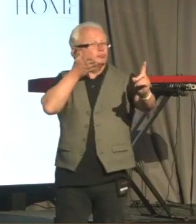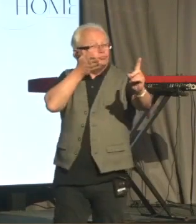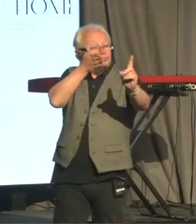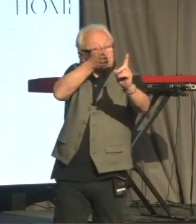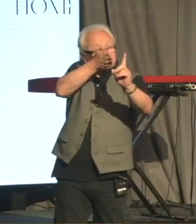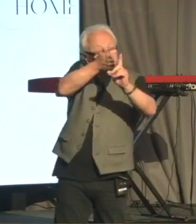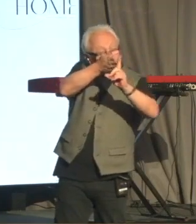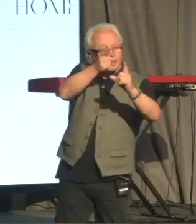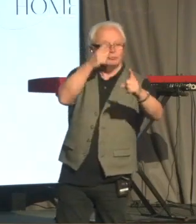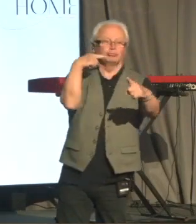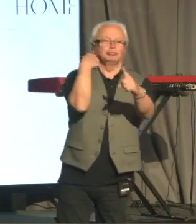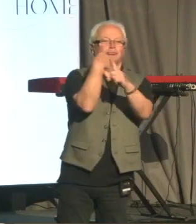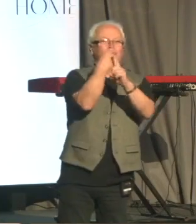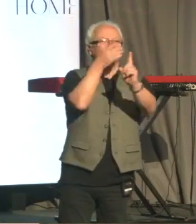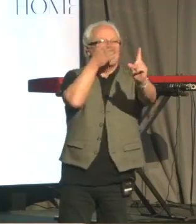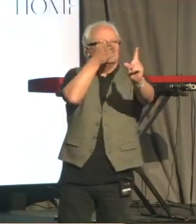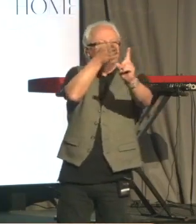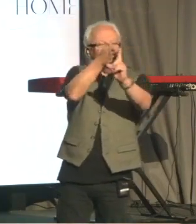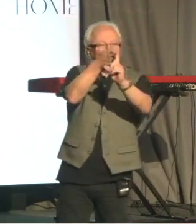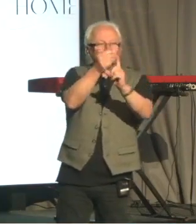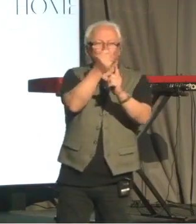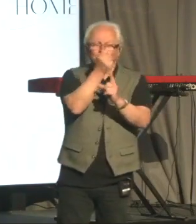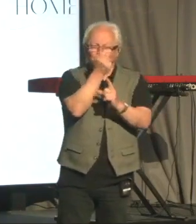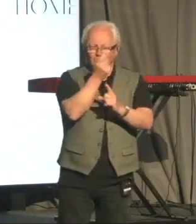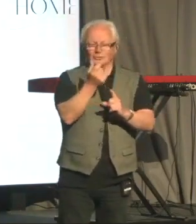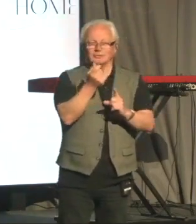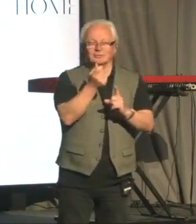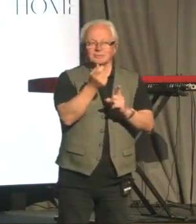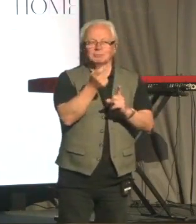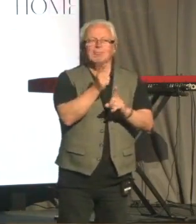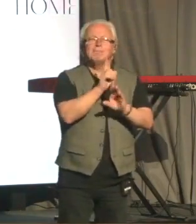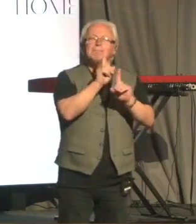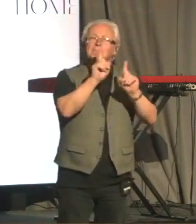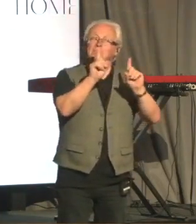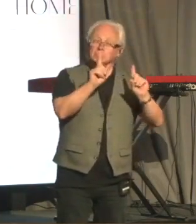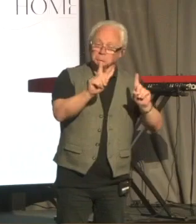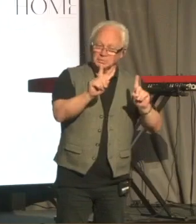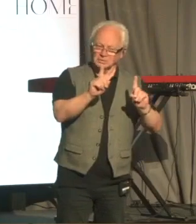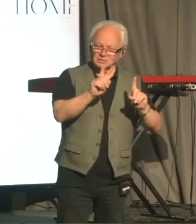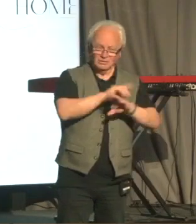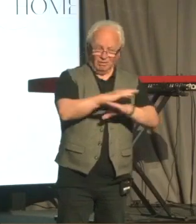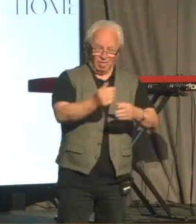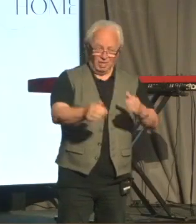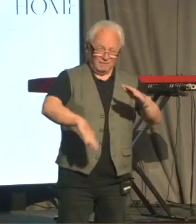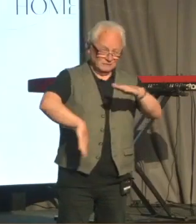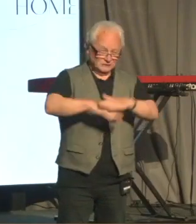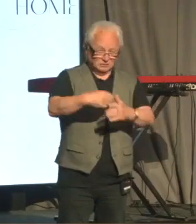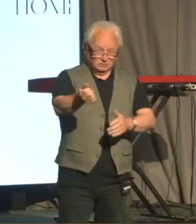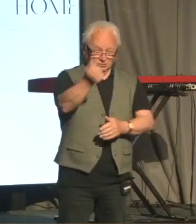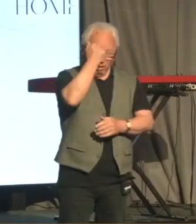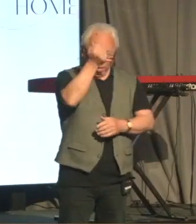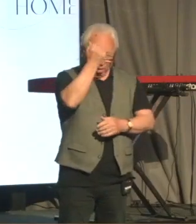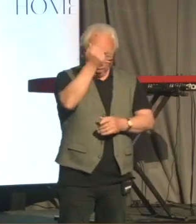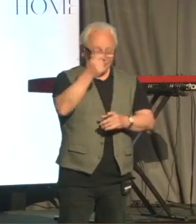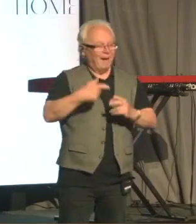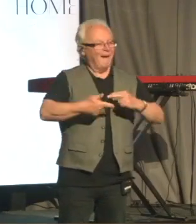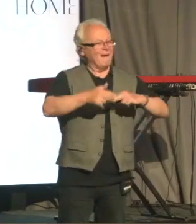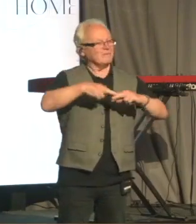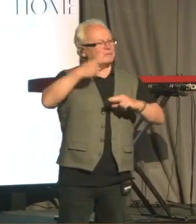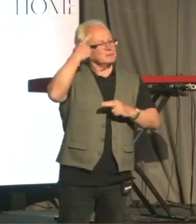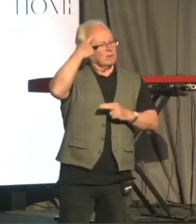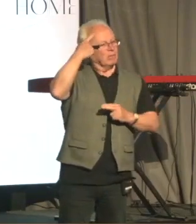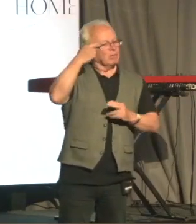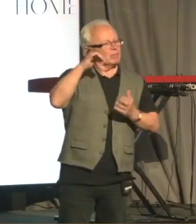right direction. But it would be completely naive of us to think